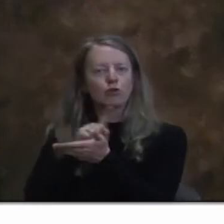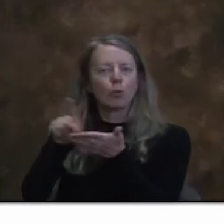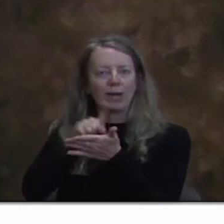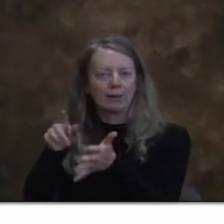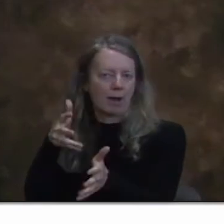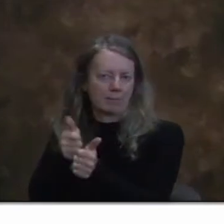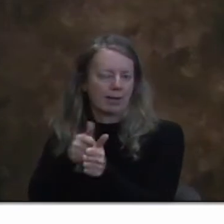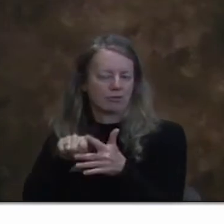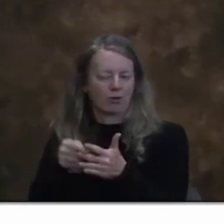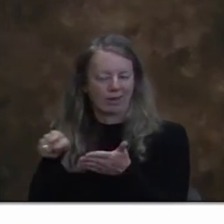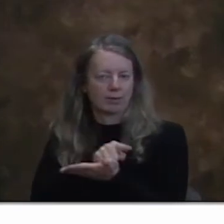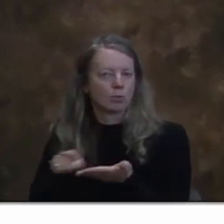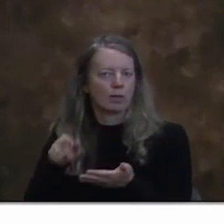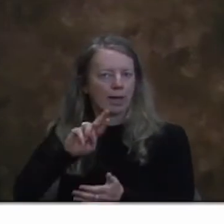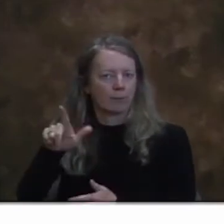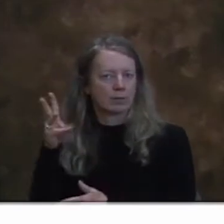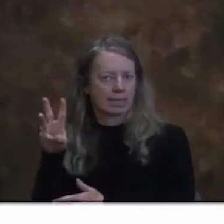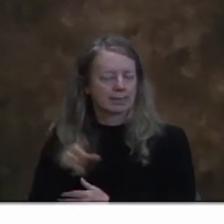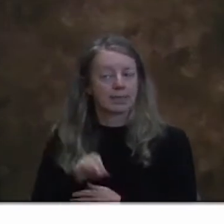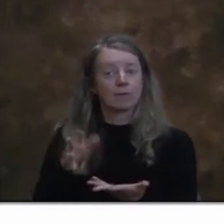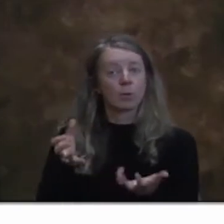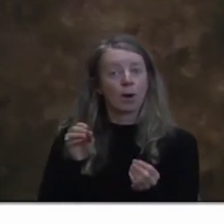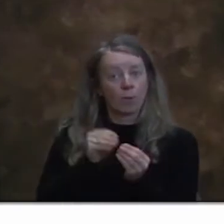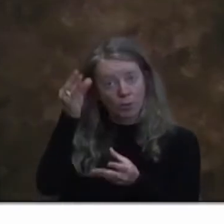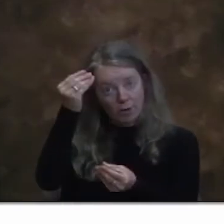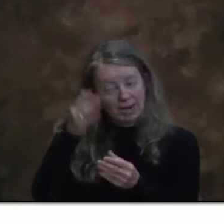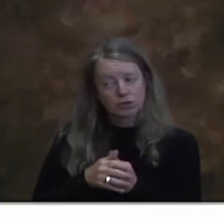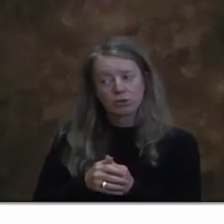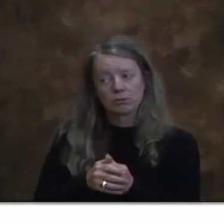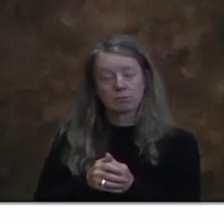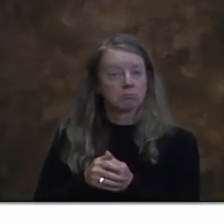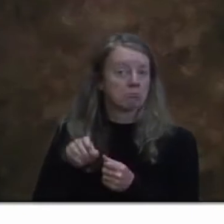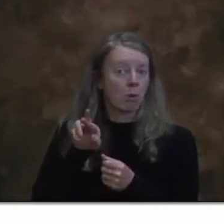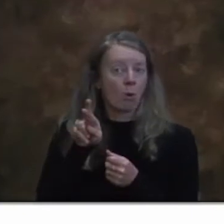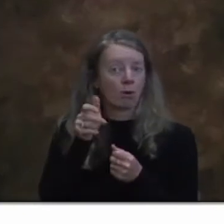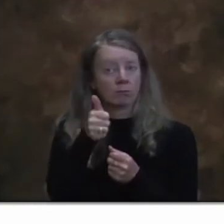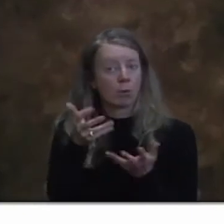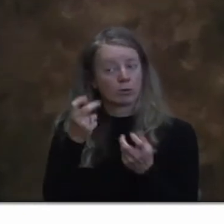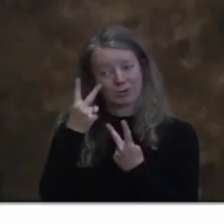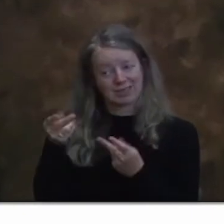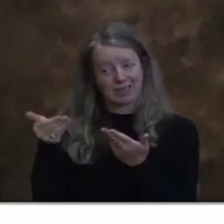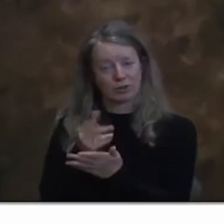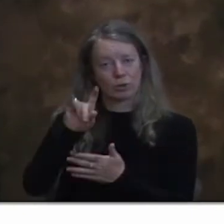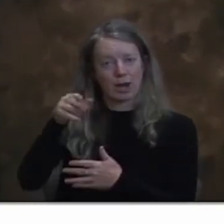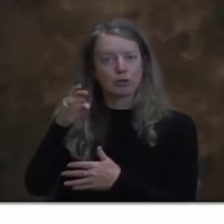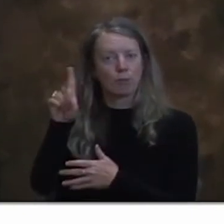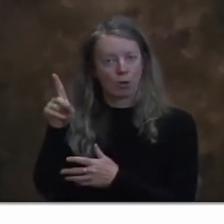so this week. For more information or to visit the new dashboard, folks can visit